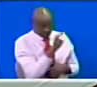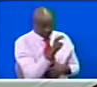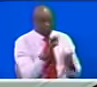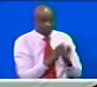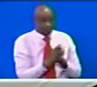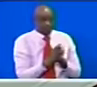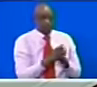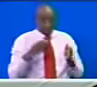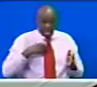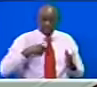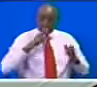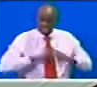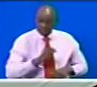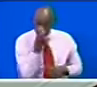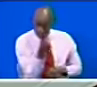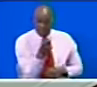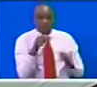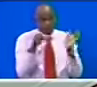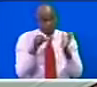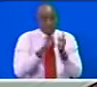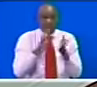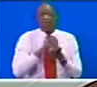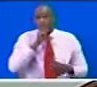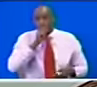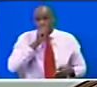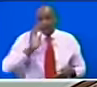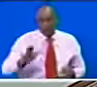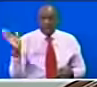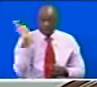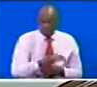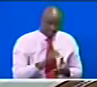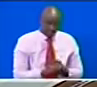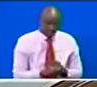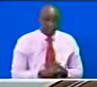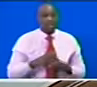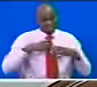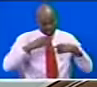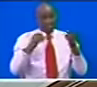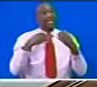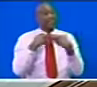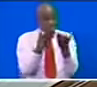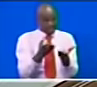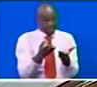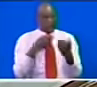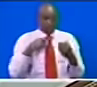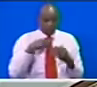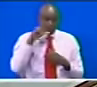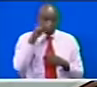we need to take a quick break to fix an issue with your mic. We'll be right back because there's some interesting things. I posted something on